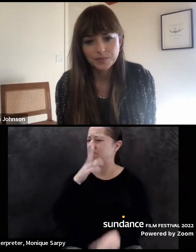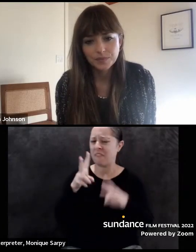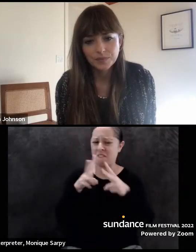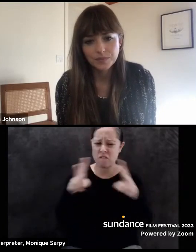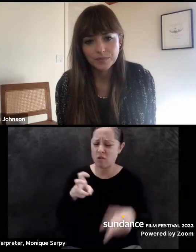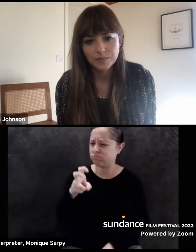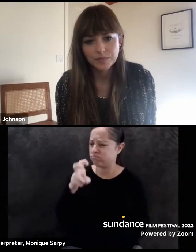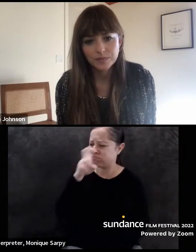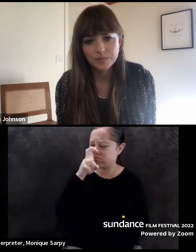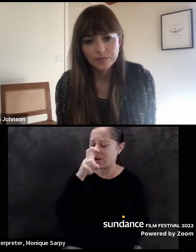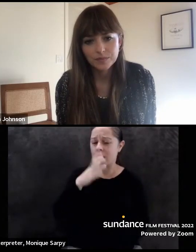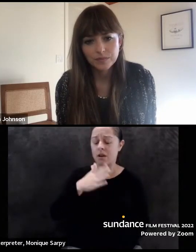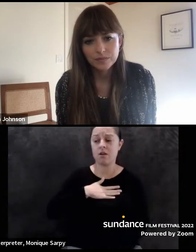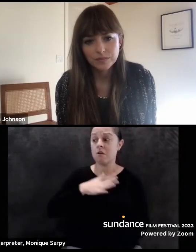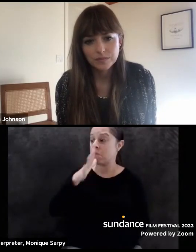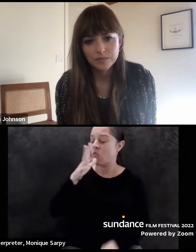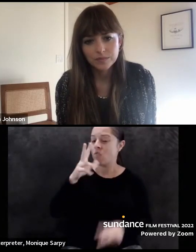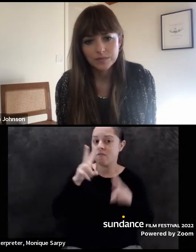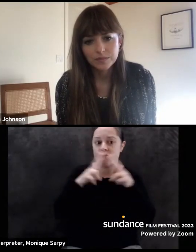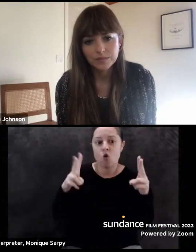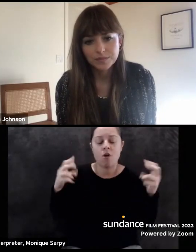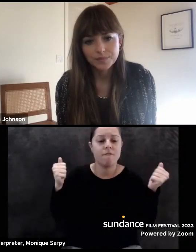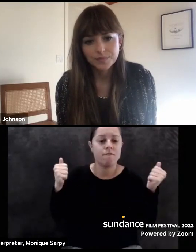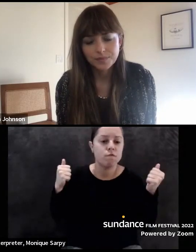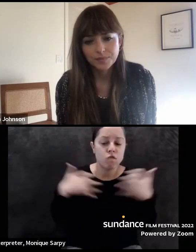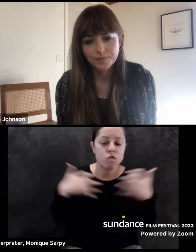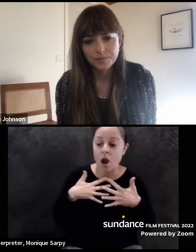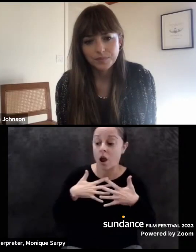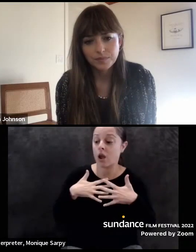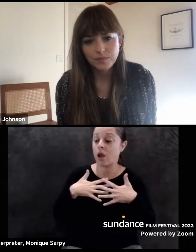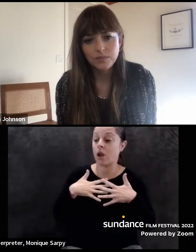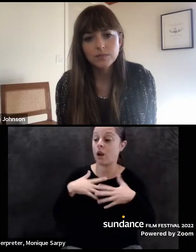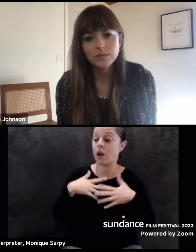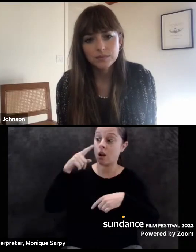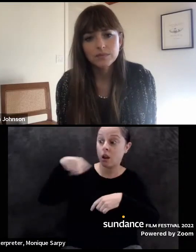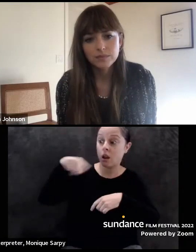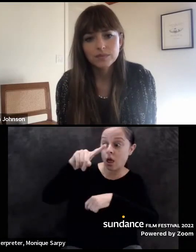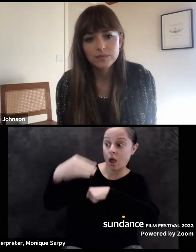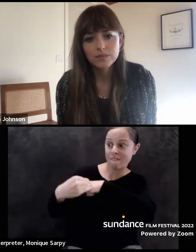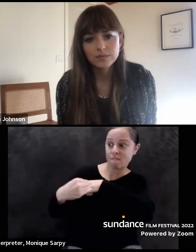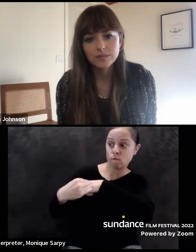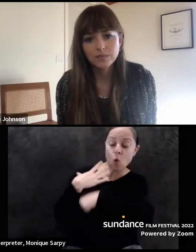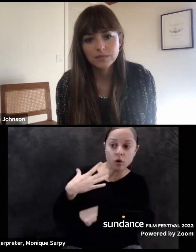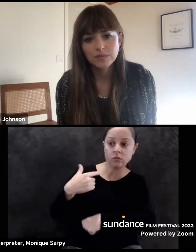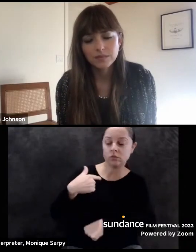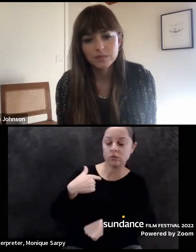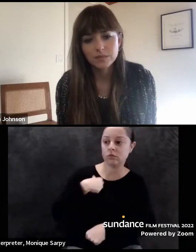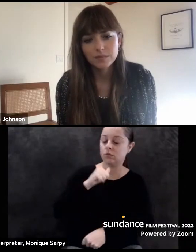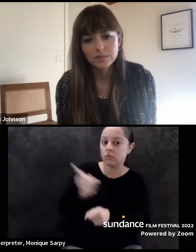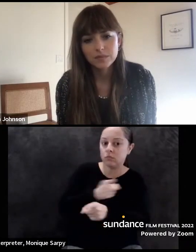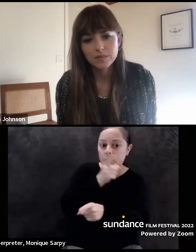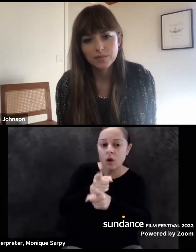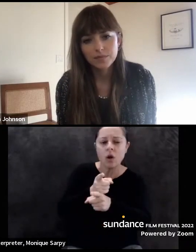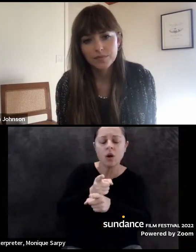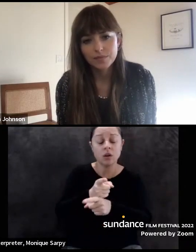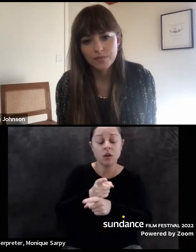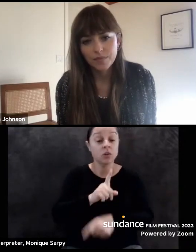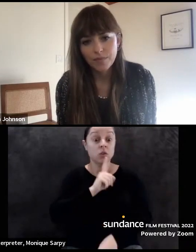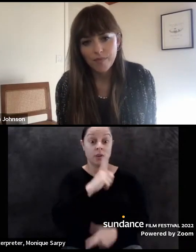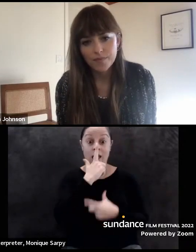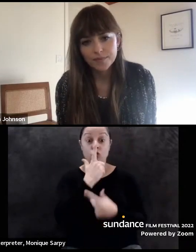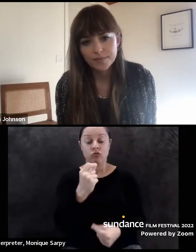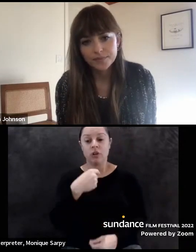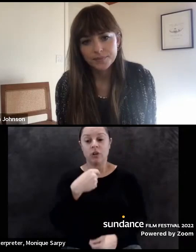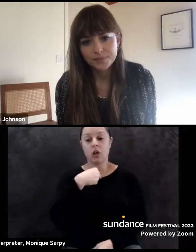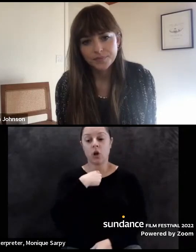really afraid of, me being influenced incorrectly or putting out it's so interesting, for me to do a